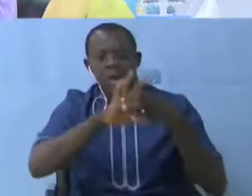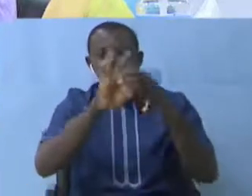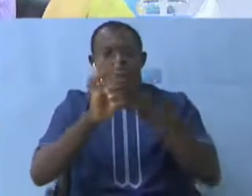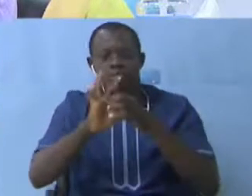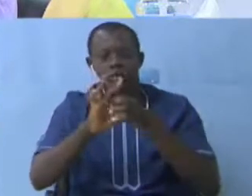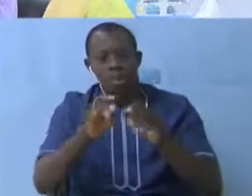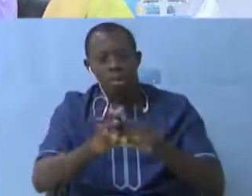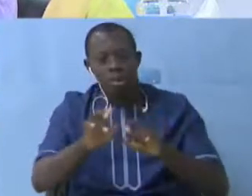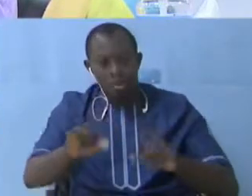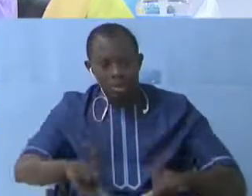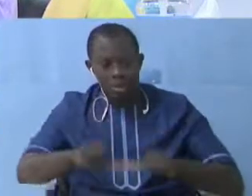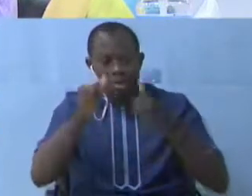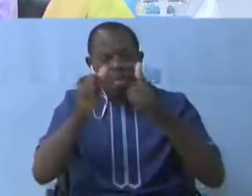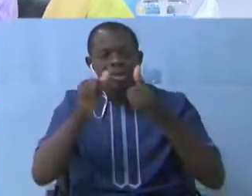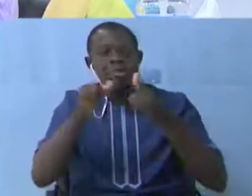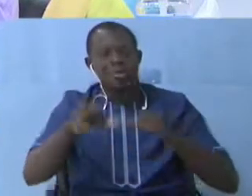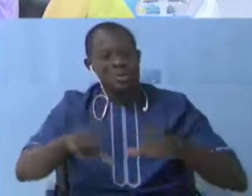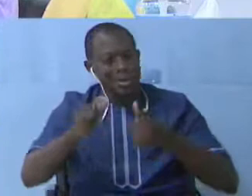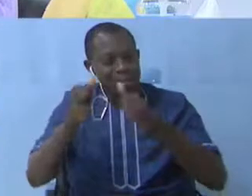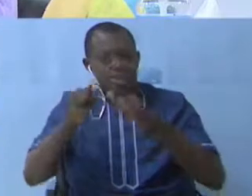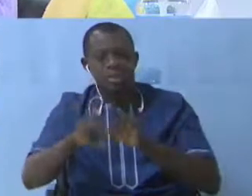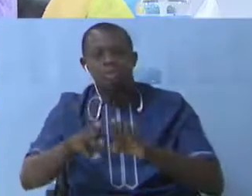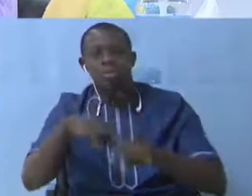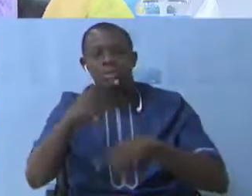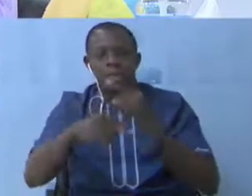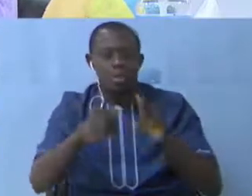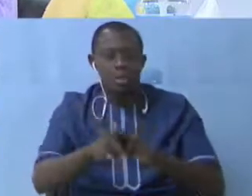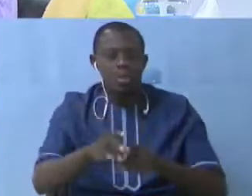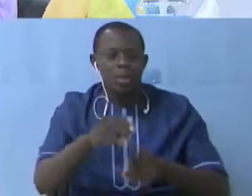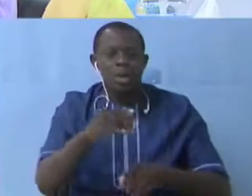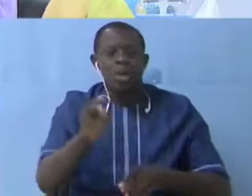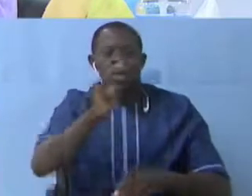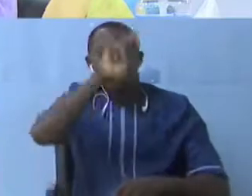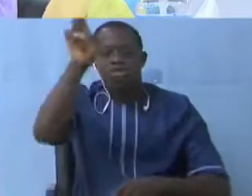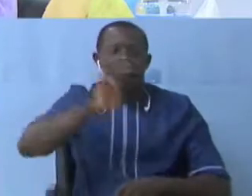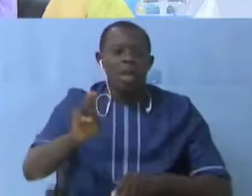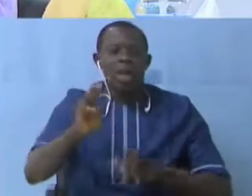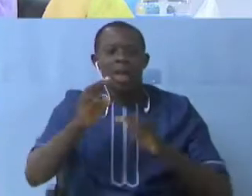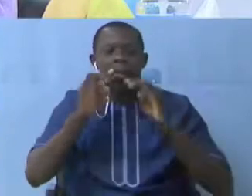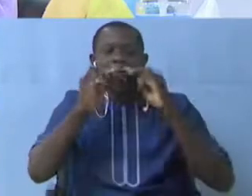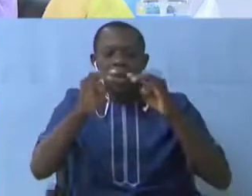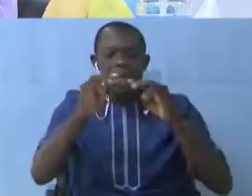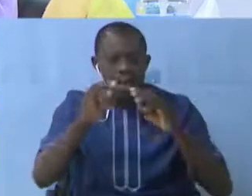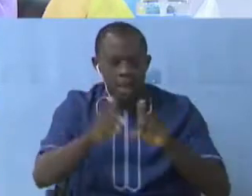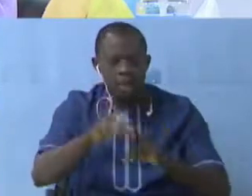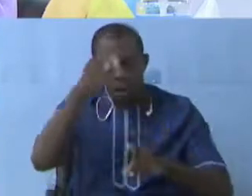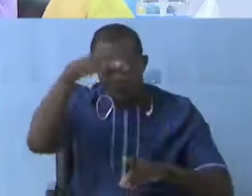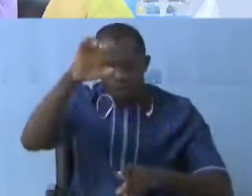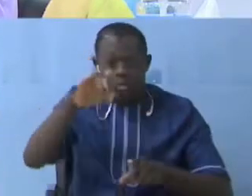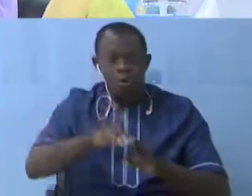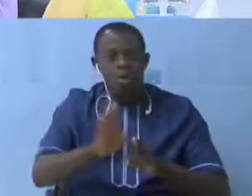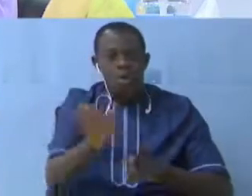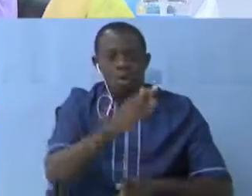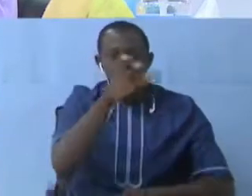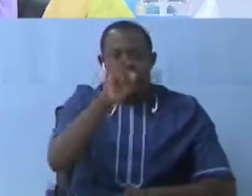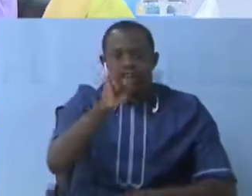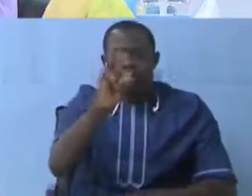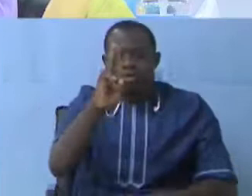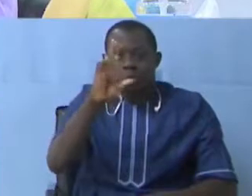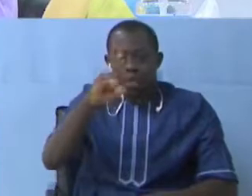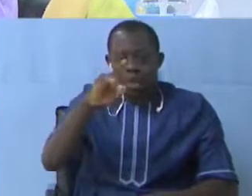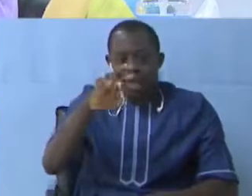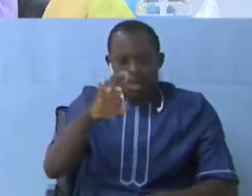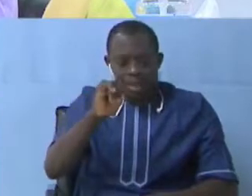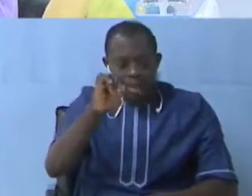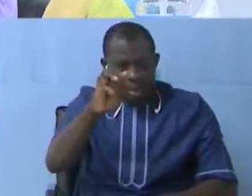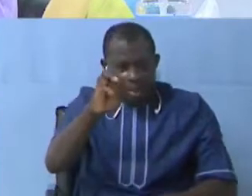Started really to agitate to take the National Media Commission bill to the Supreme Court. pour jël nag loi bi